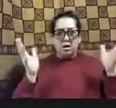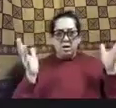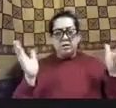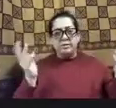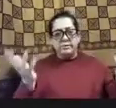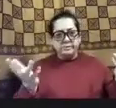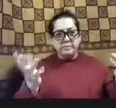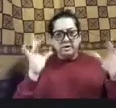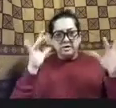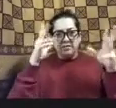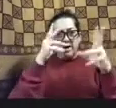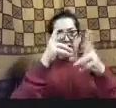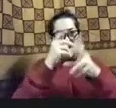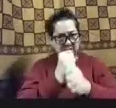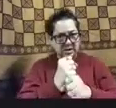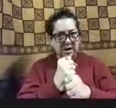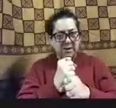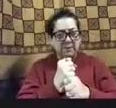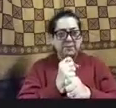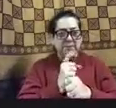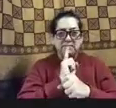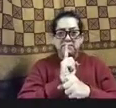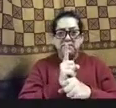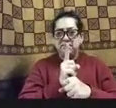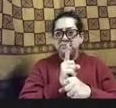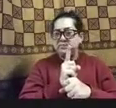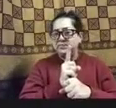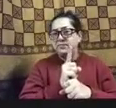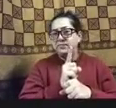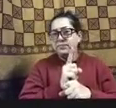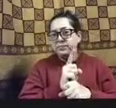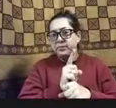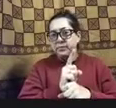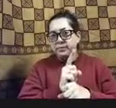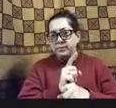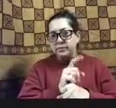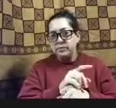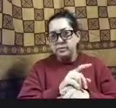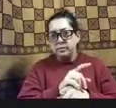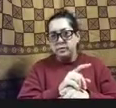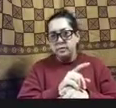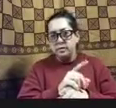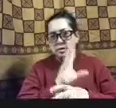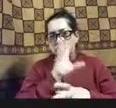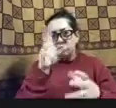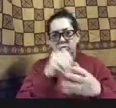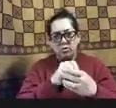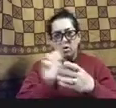it's fascinating. It's really, being a part of those relationships is really